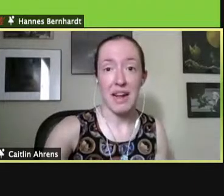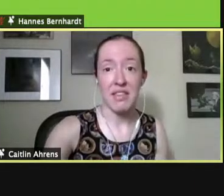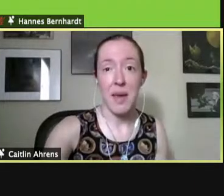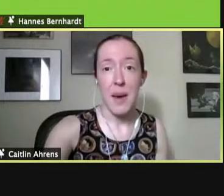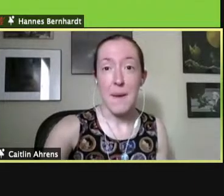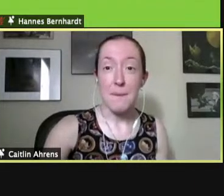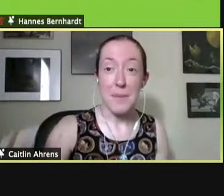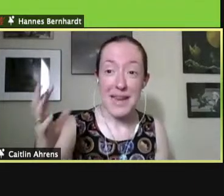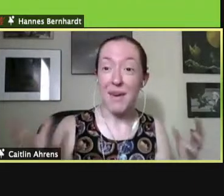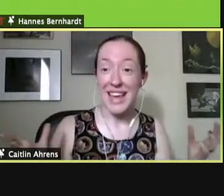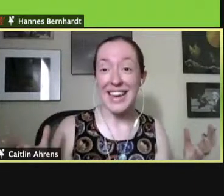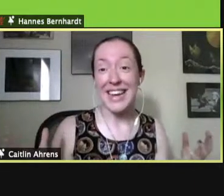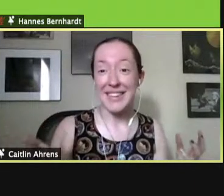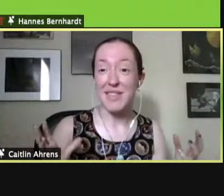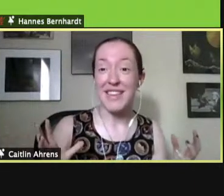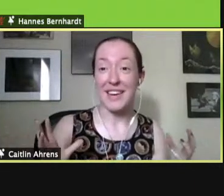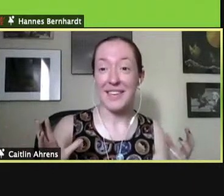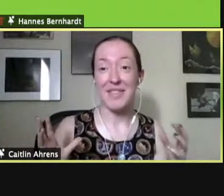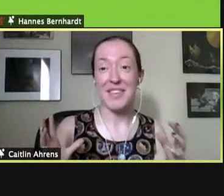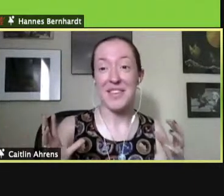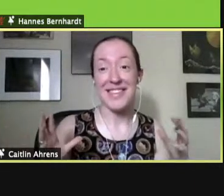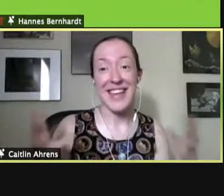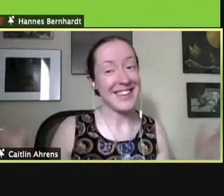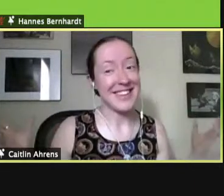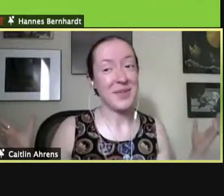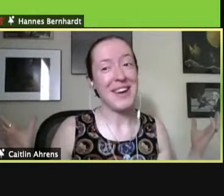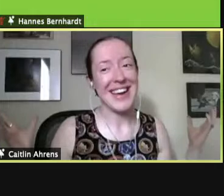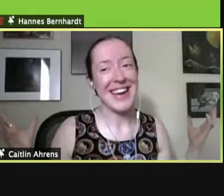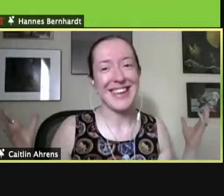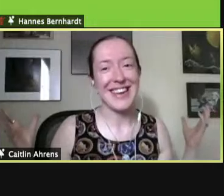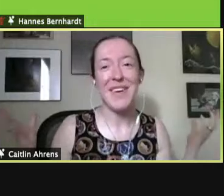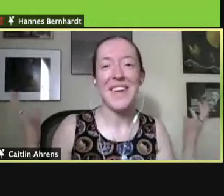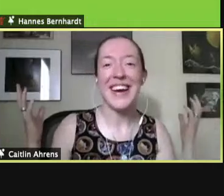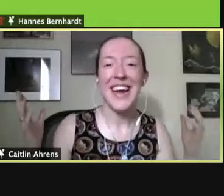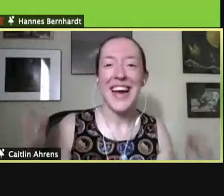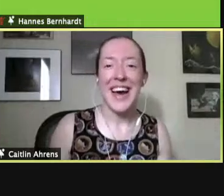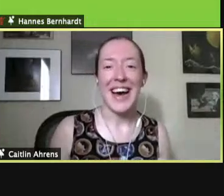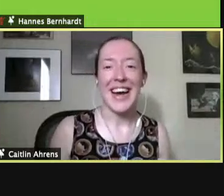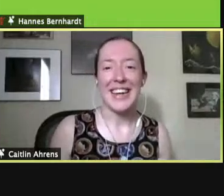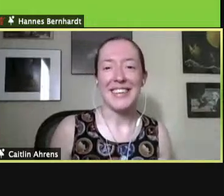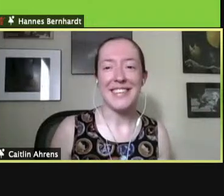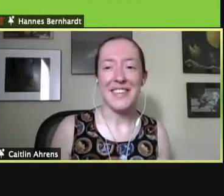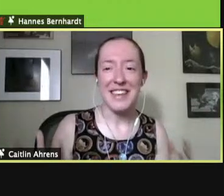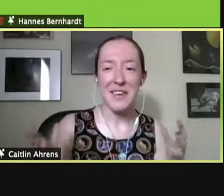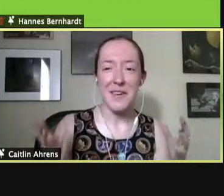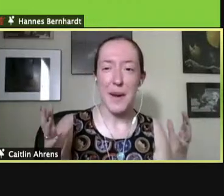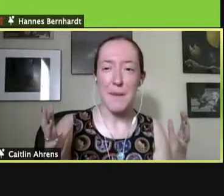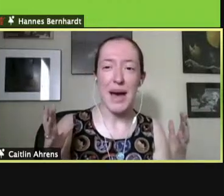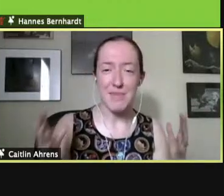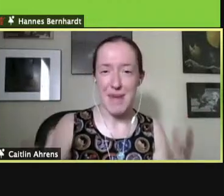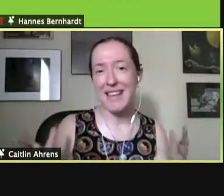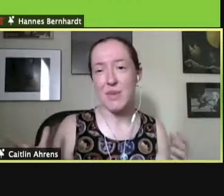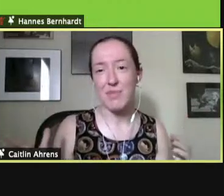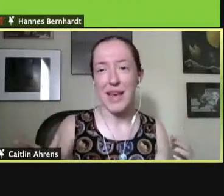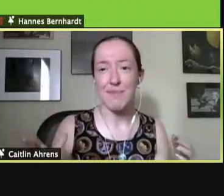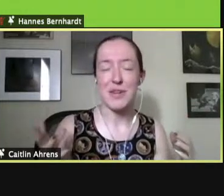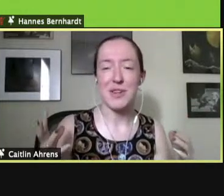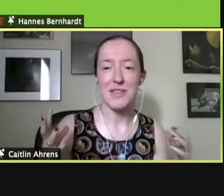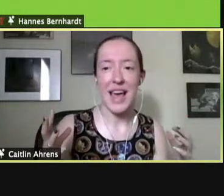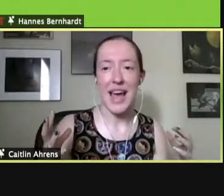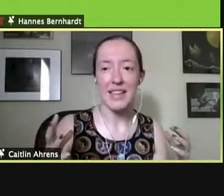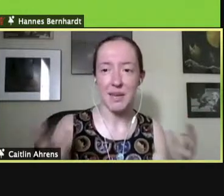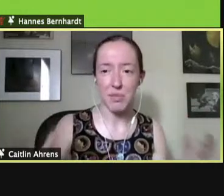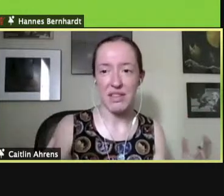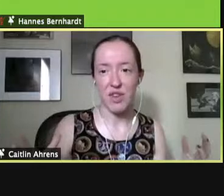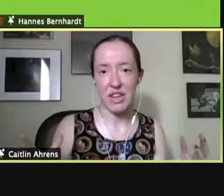cold spots. But now then it comes time to, it's not just water ice anymore. So these are about the maximum